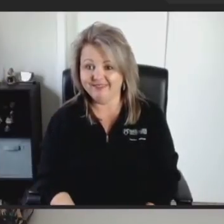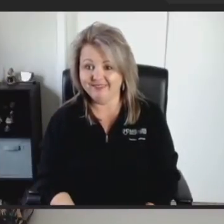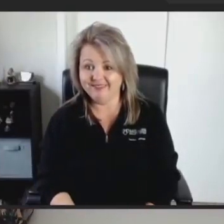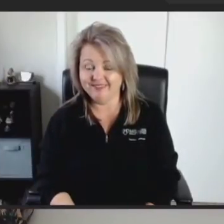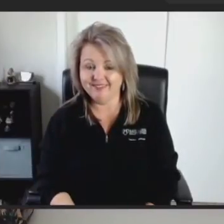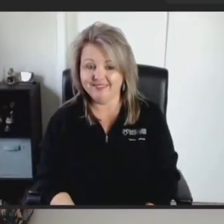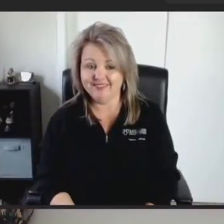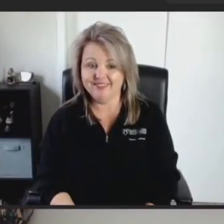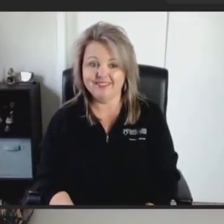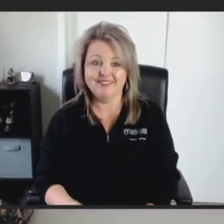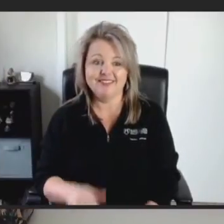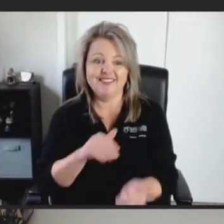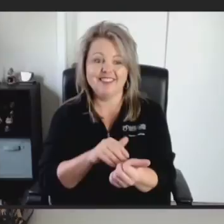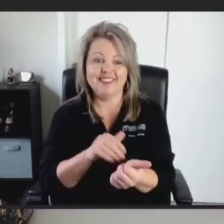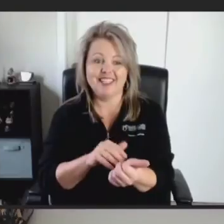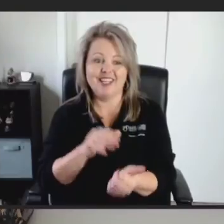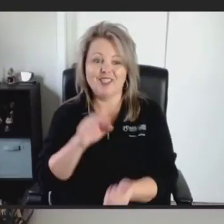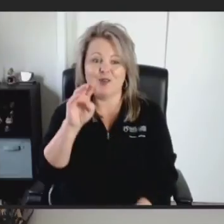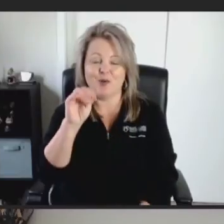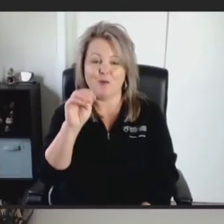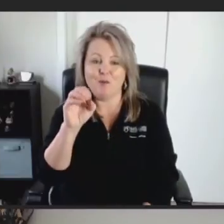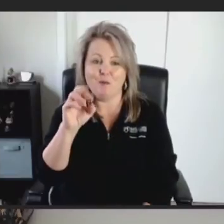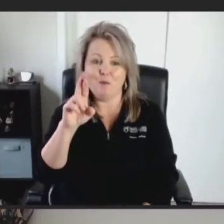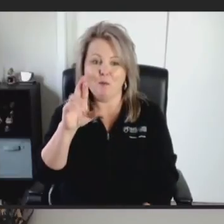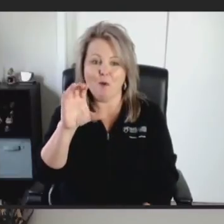Dr. Morcom can go first.